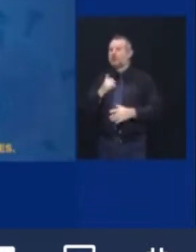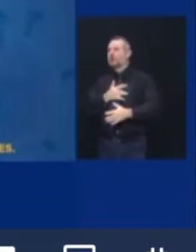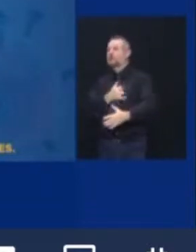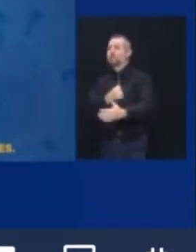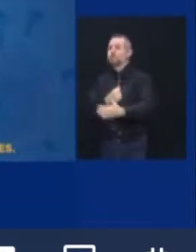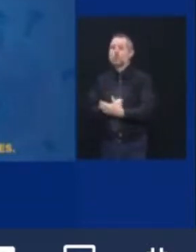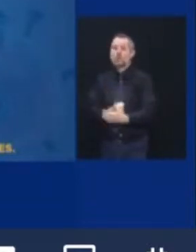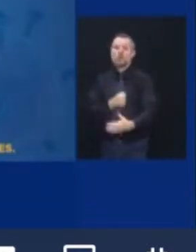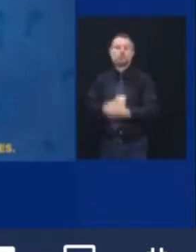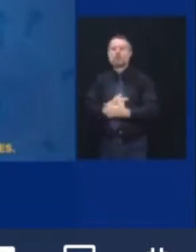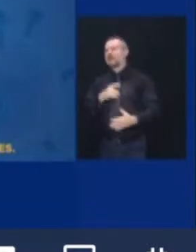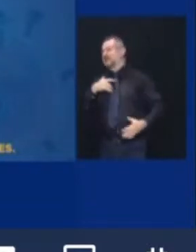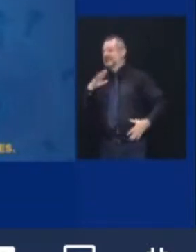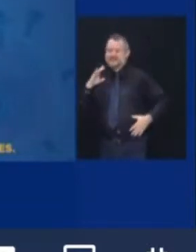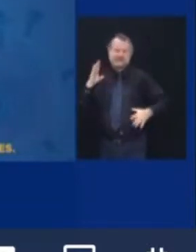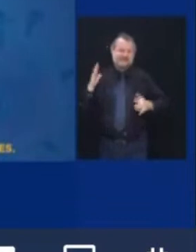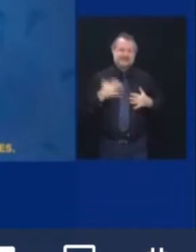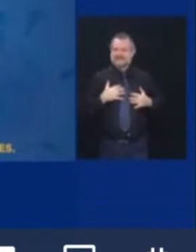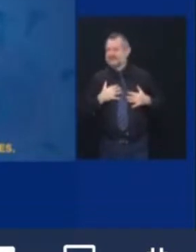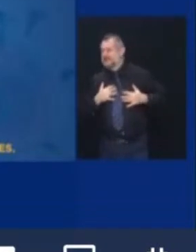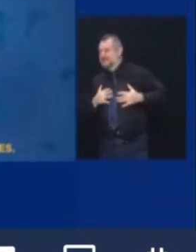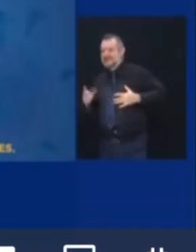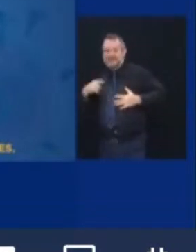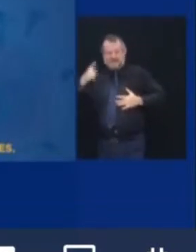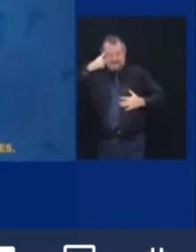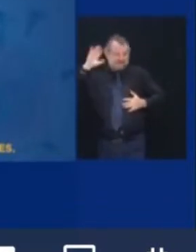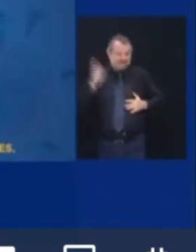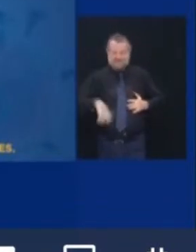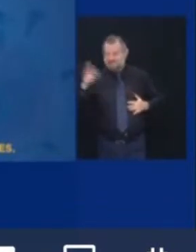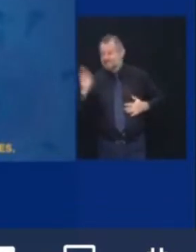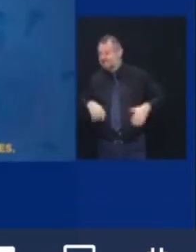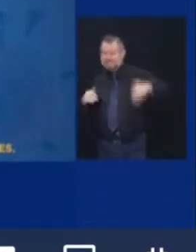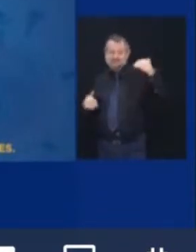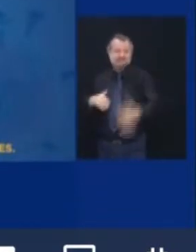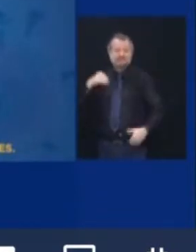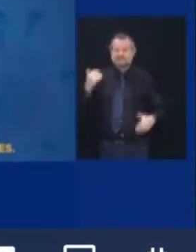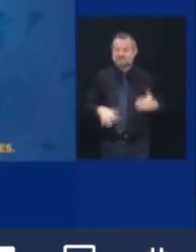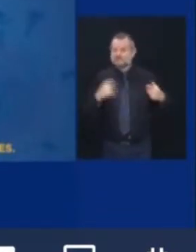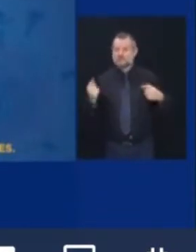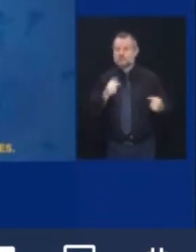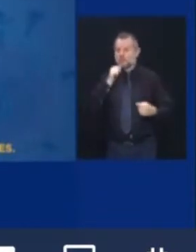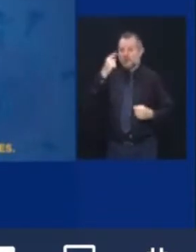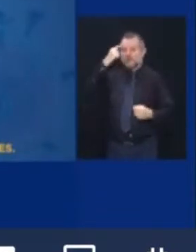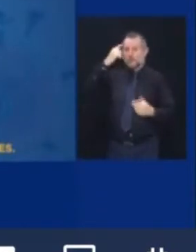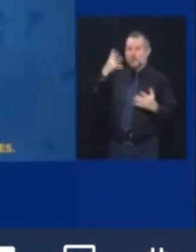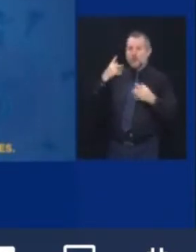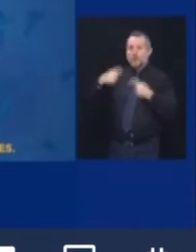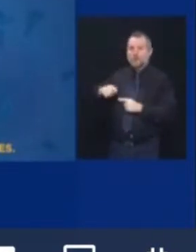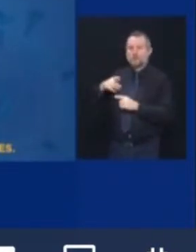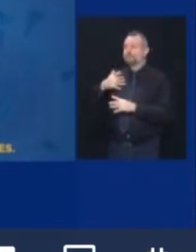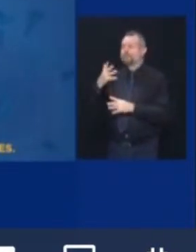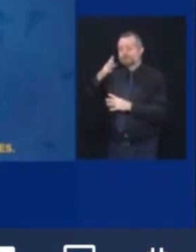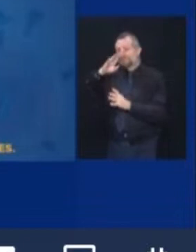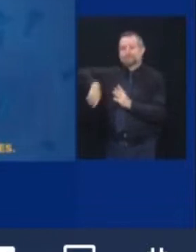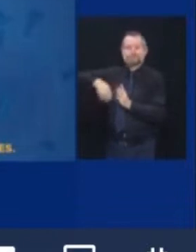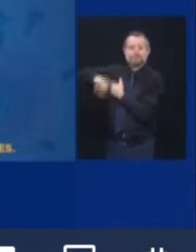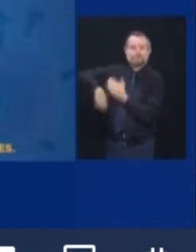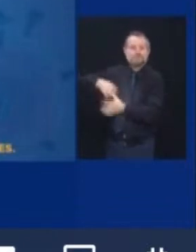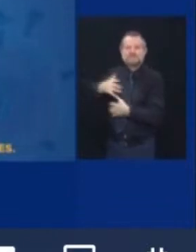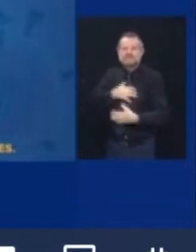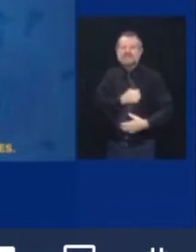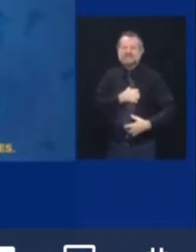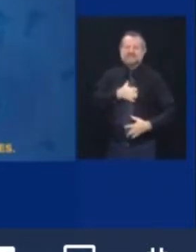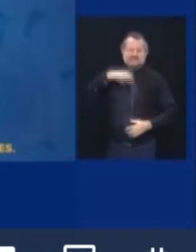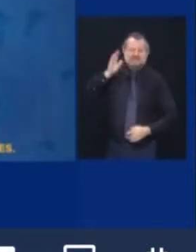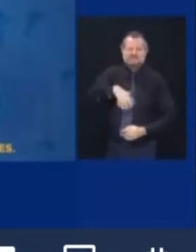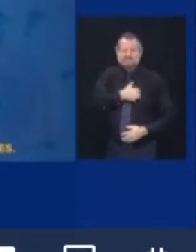on hyperdrive and you're just getting it done and you're not even allowing yourself to feel